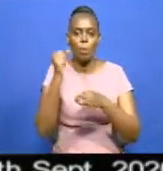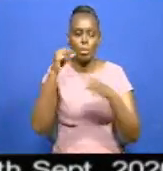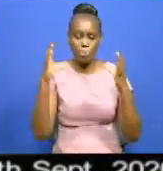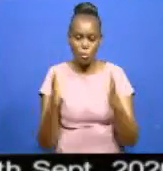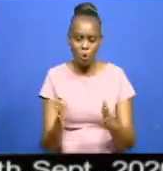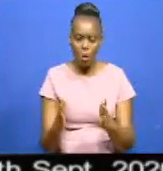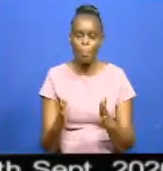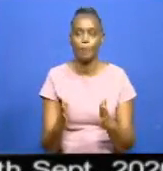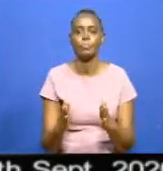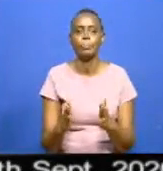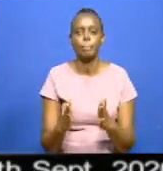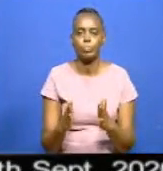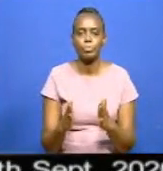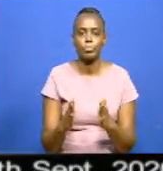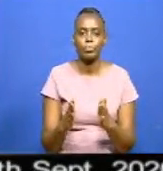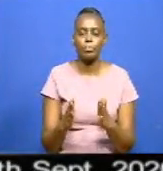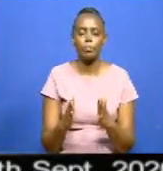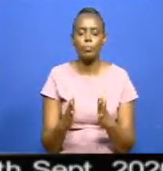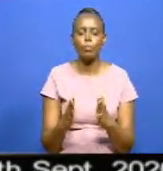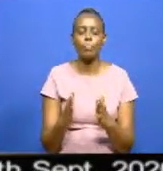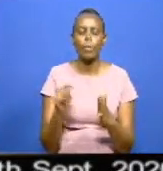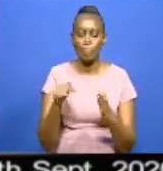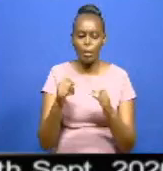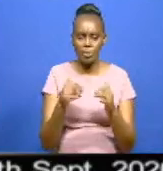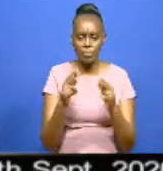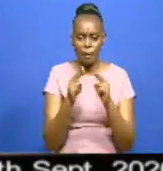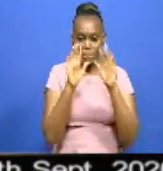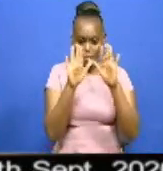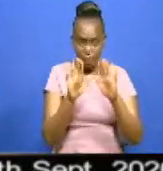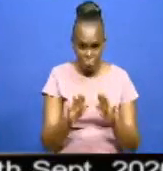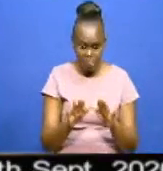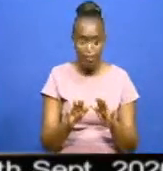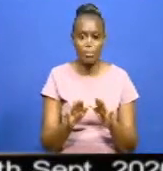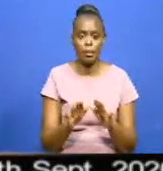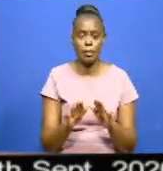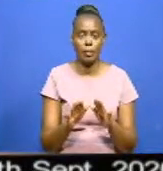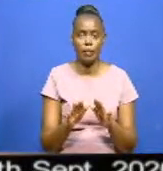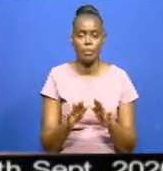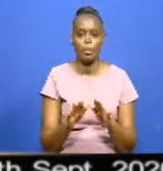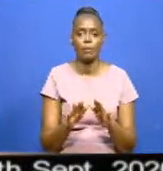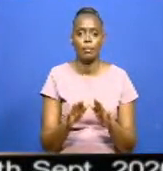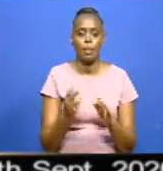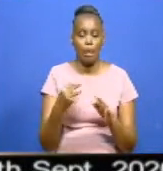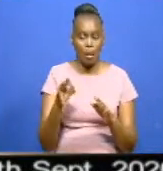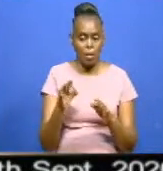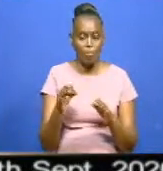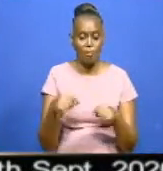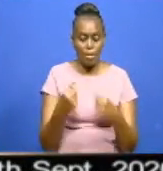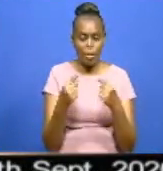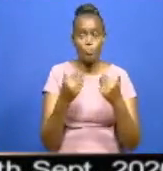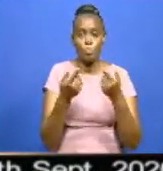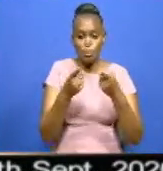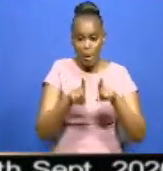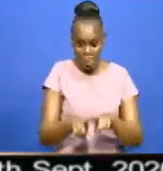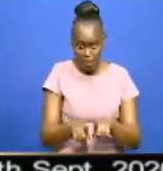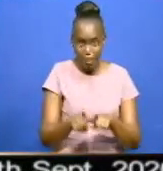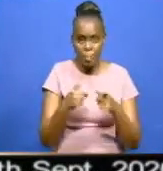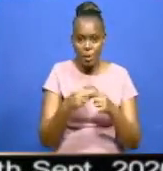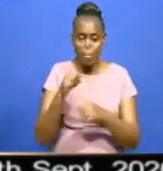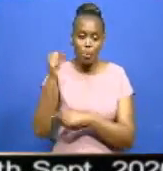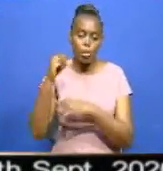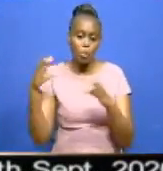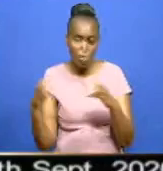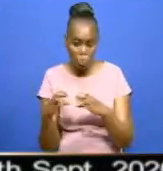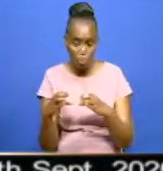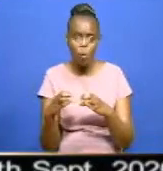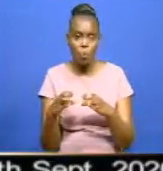That distinction, Honorable Speaker, was very critical, very important, so that if there is a dispute, Honorable Speaker, political